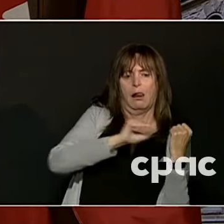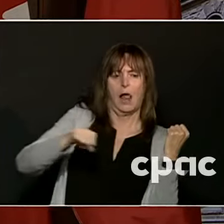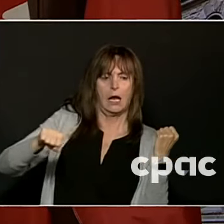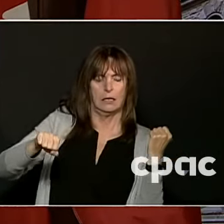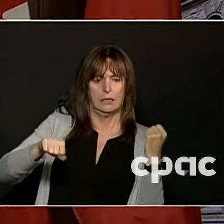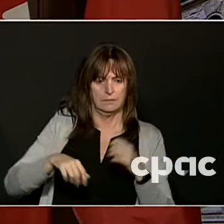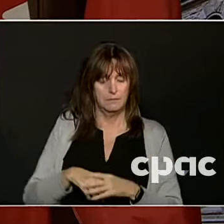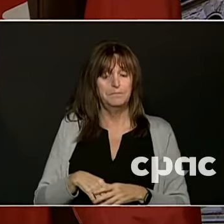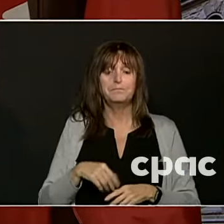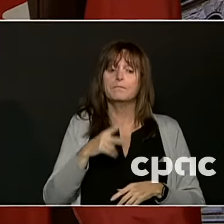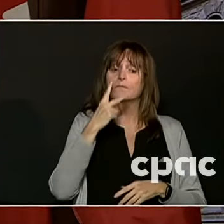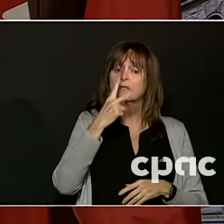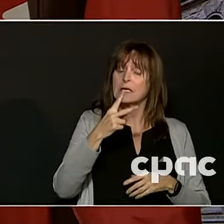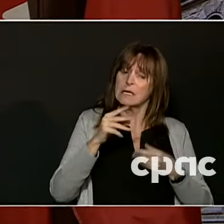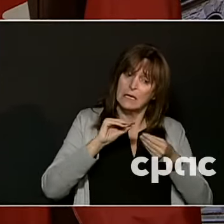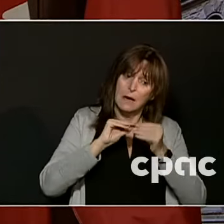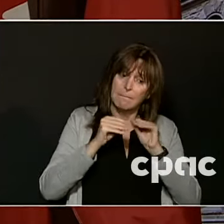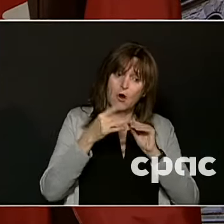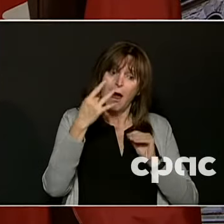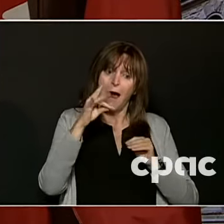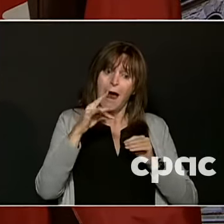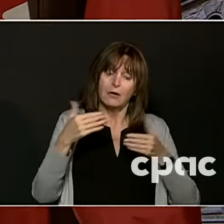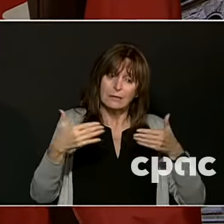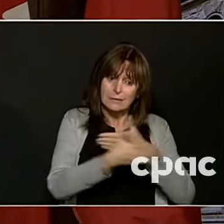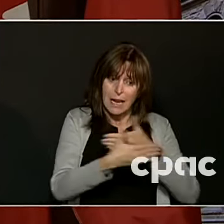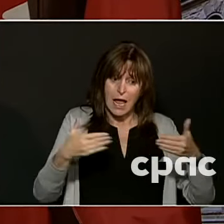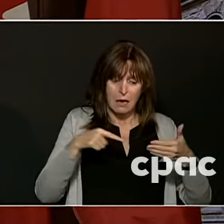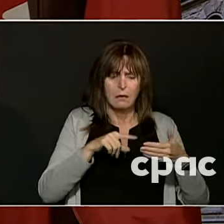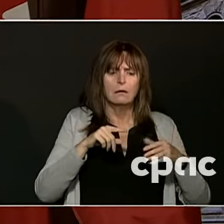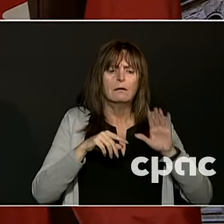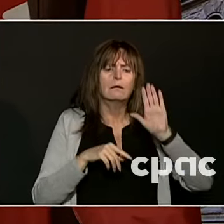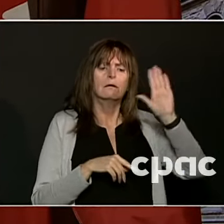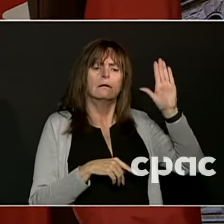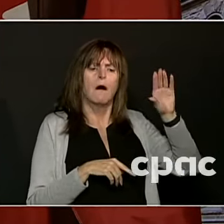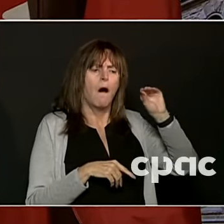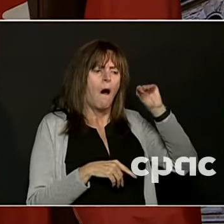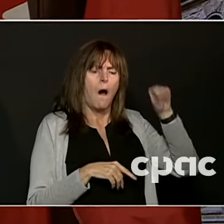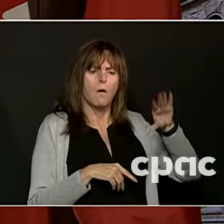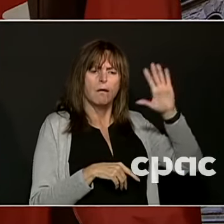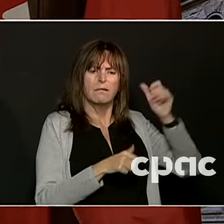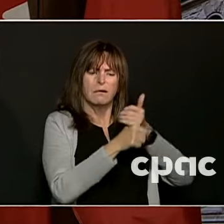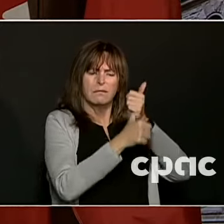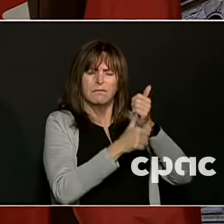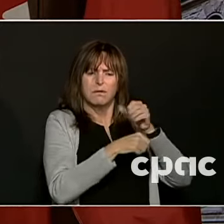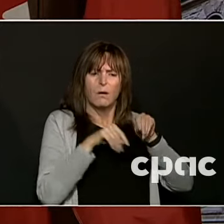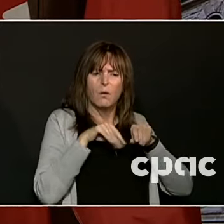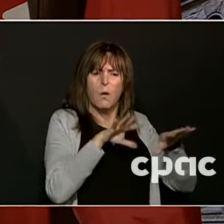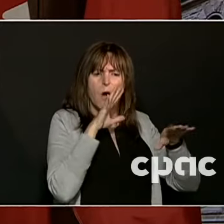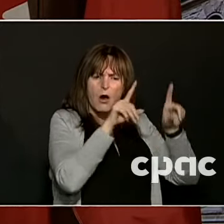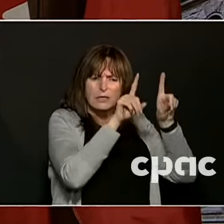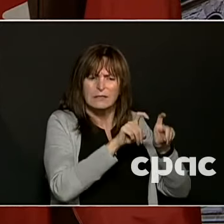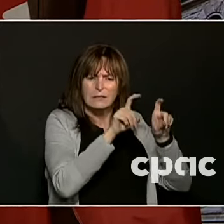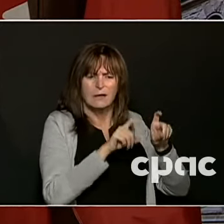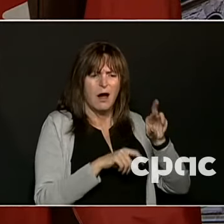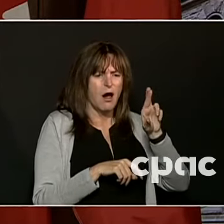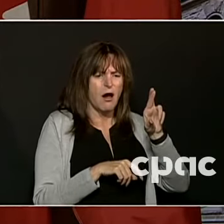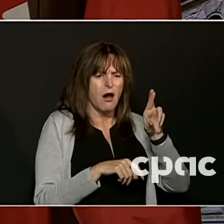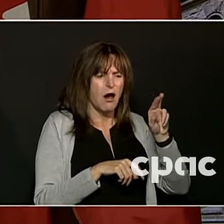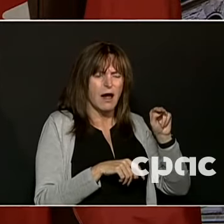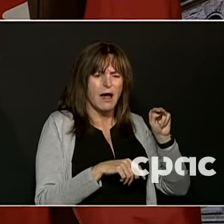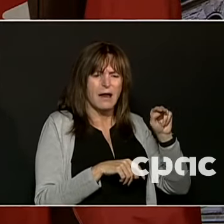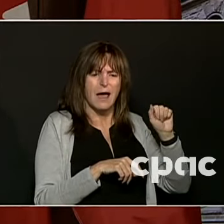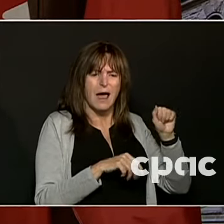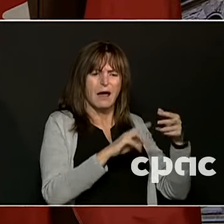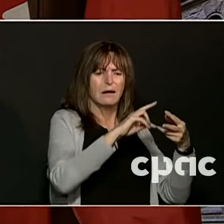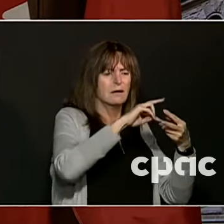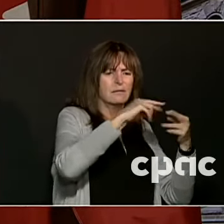the results for Ottawa. Sampling at the wastewater plants helps us identify when the RNA from the virus starts to spike within the